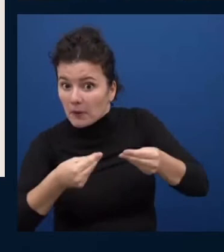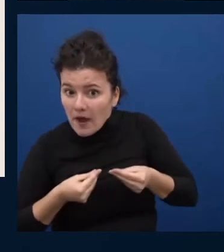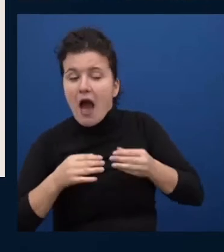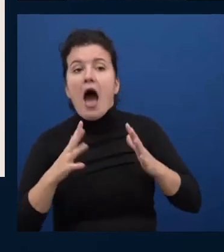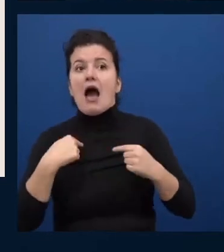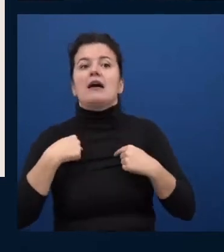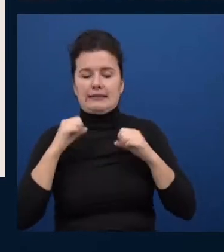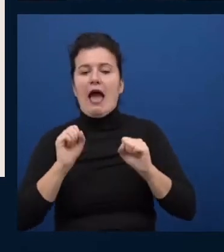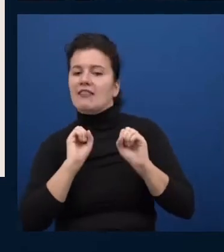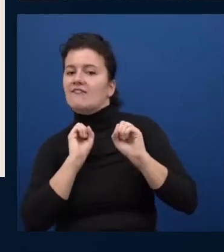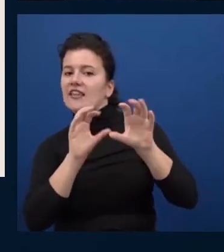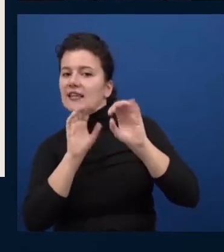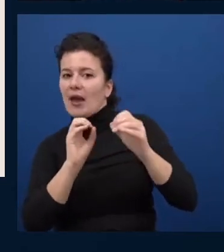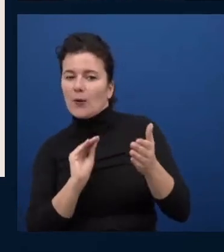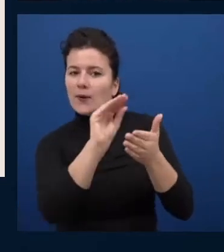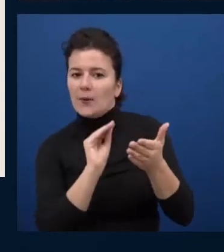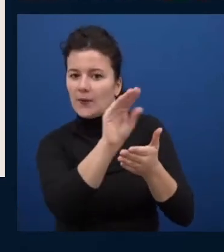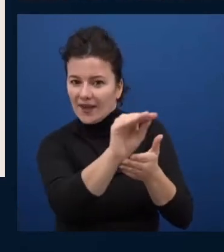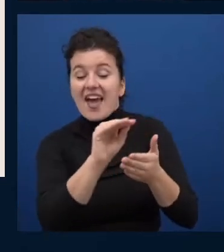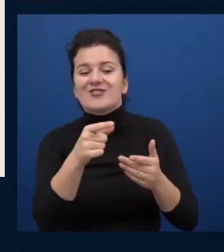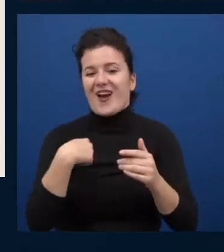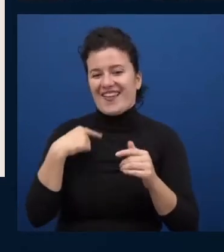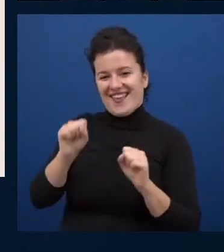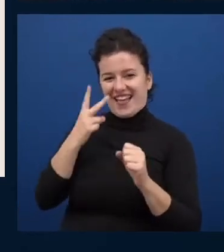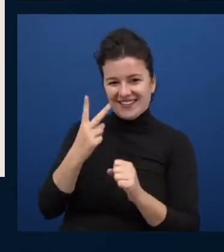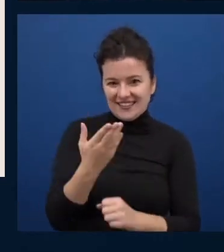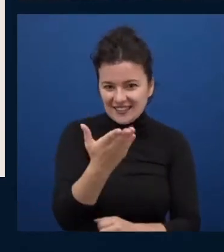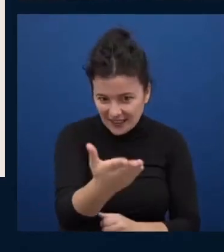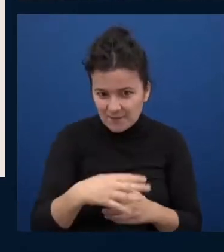for the rest of you, after this feedback has happened, we're gonna